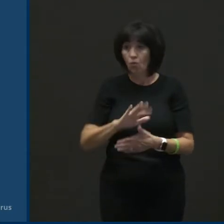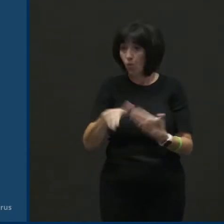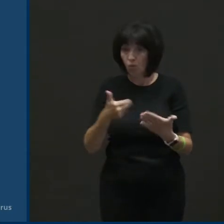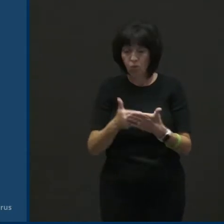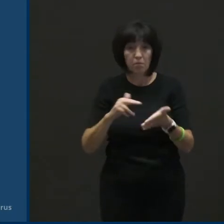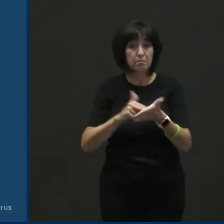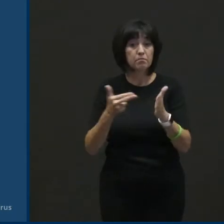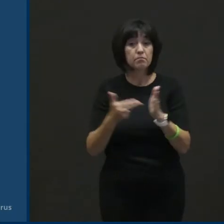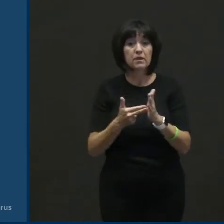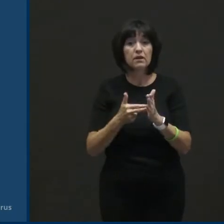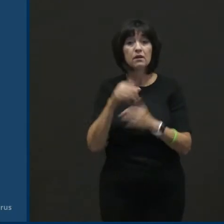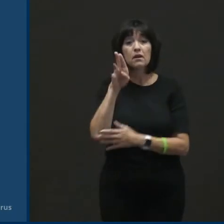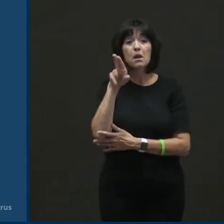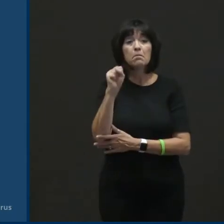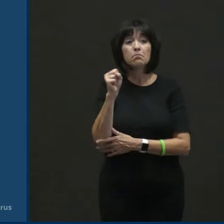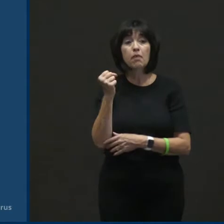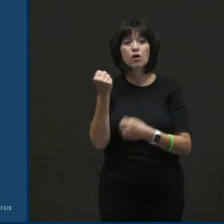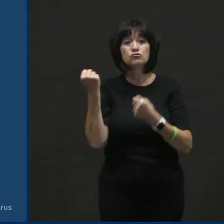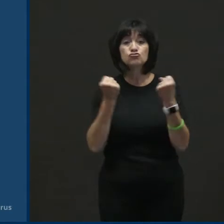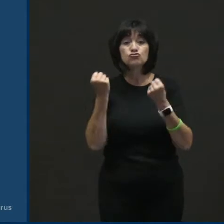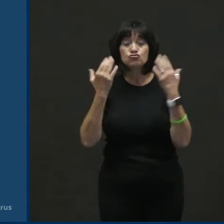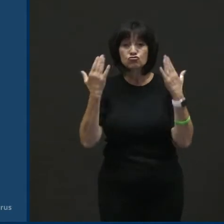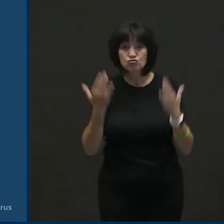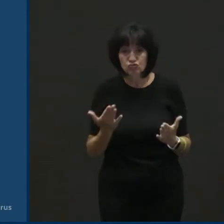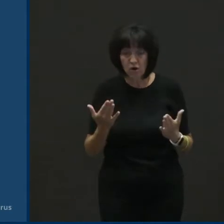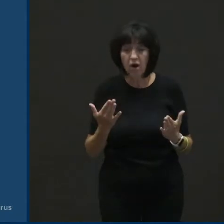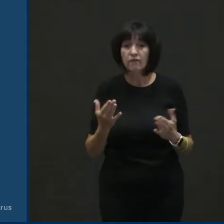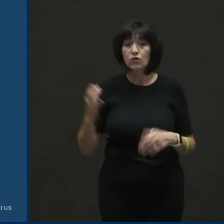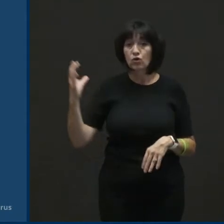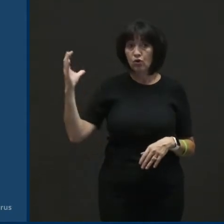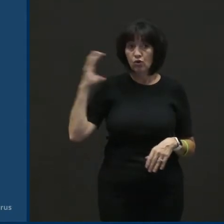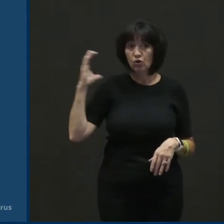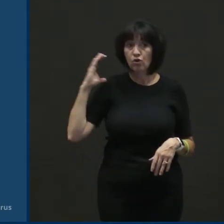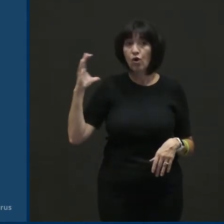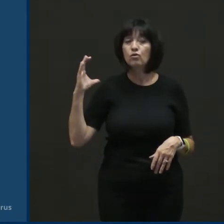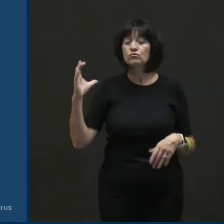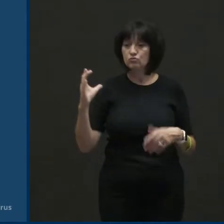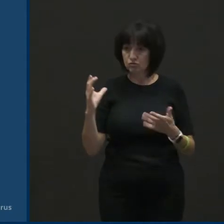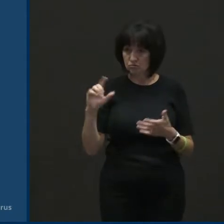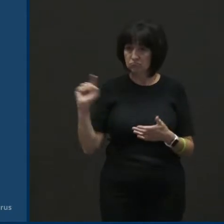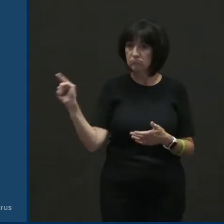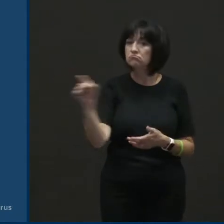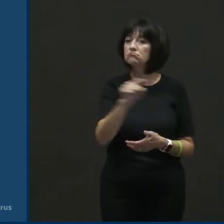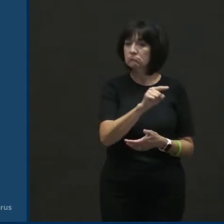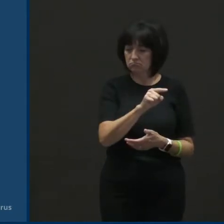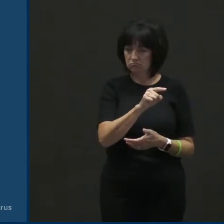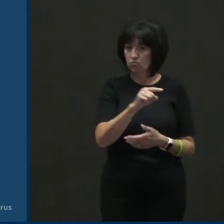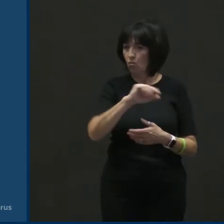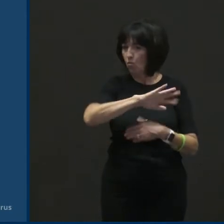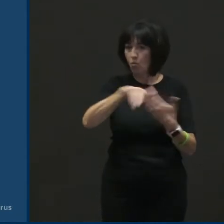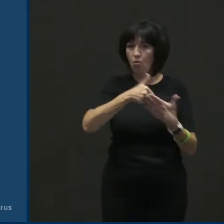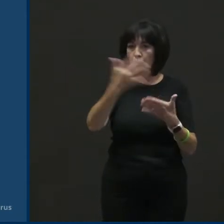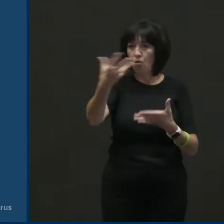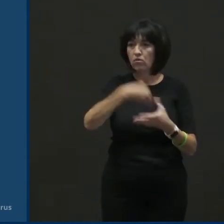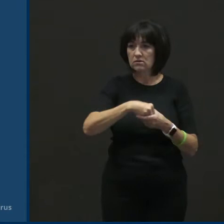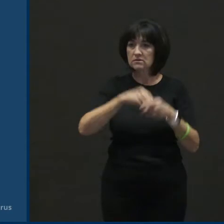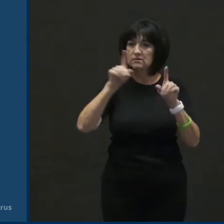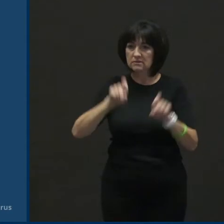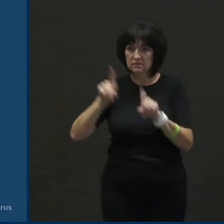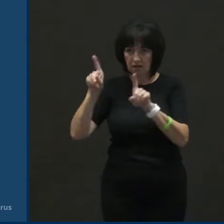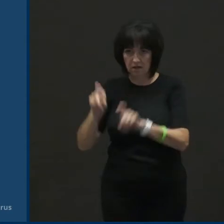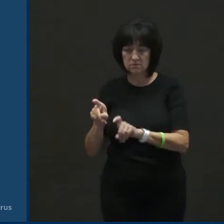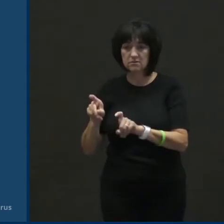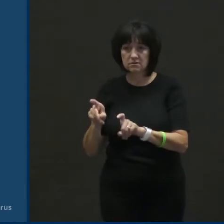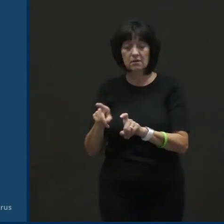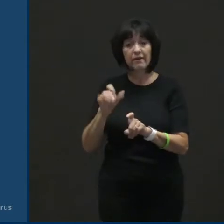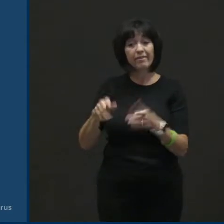coaches, will be tested, once a month ongoing as we bring children back into school. So we'll expand that program as other